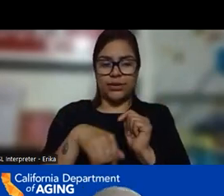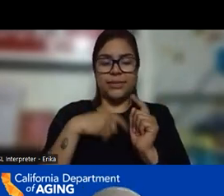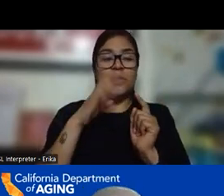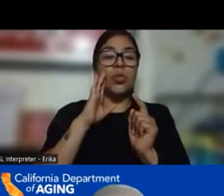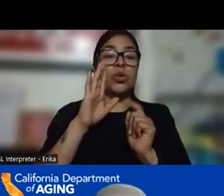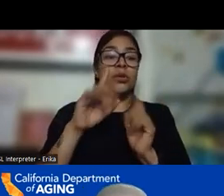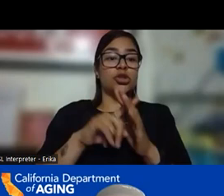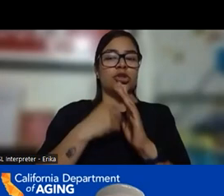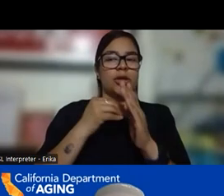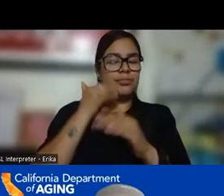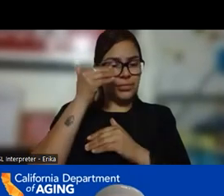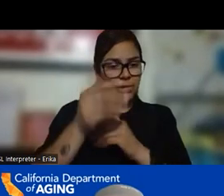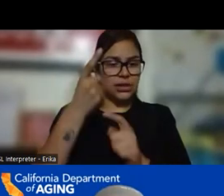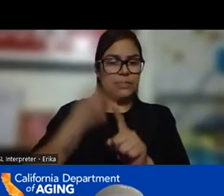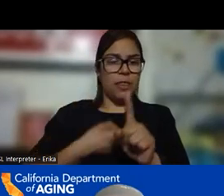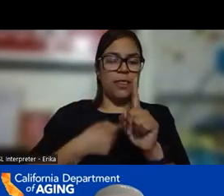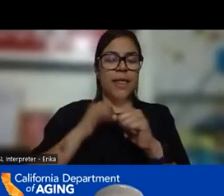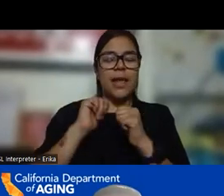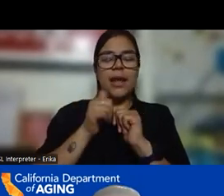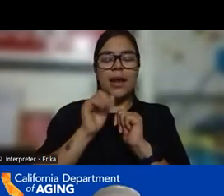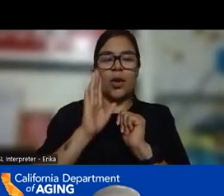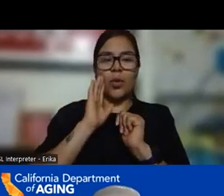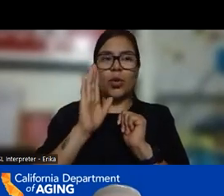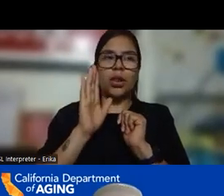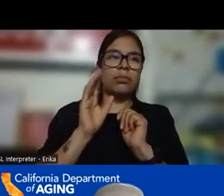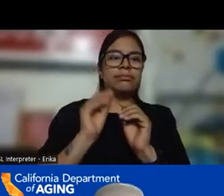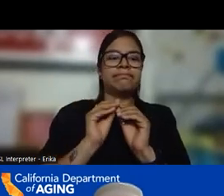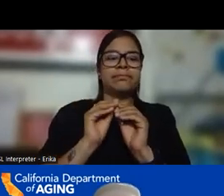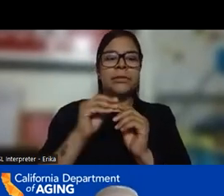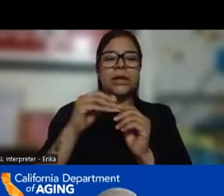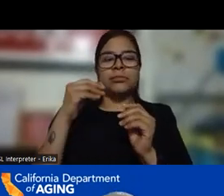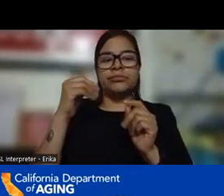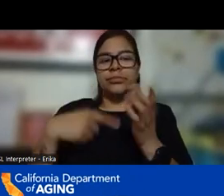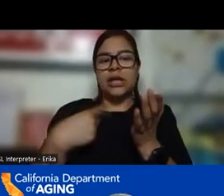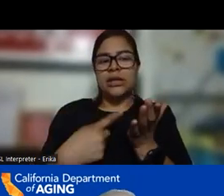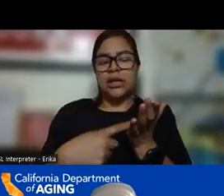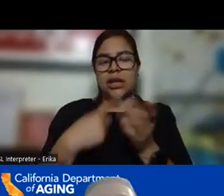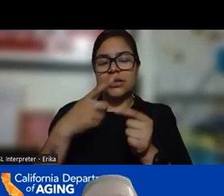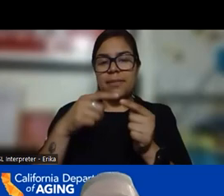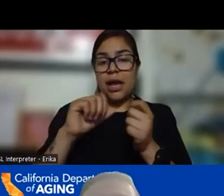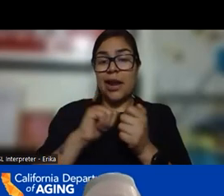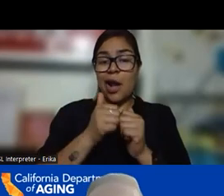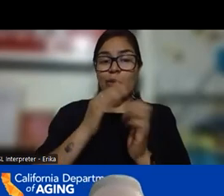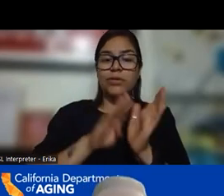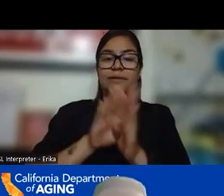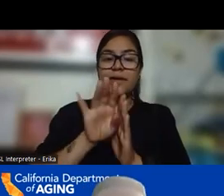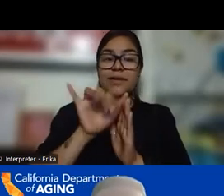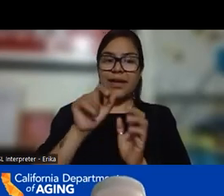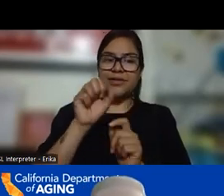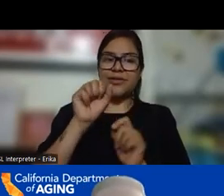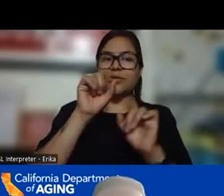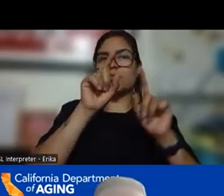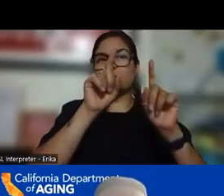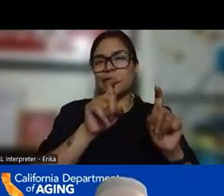month. And so just as important as the coalition's role in the survey development process, they can be critical in helping us distribute the survey because we're going to face